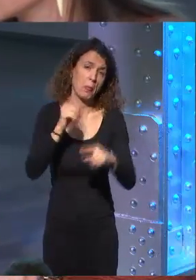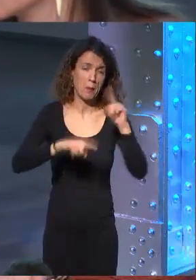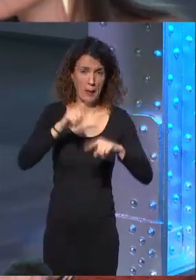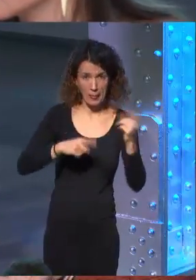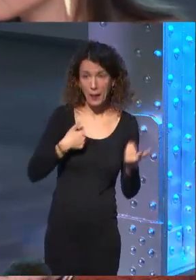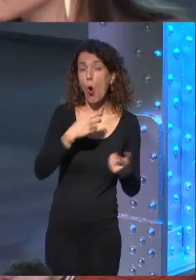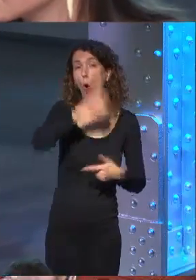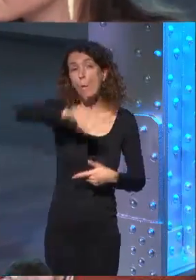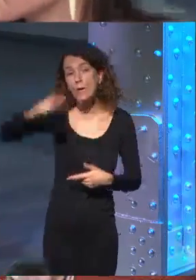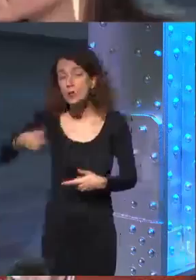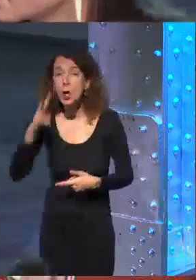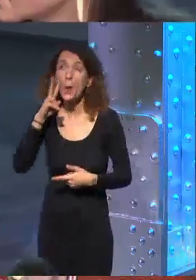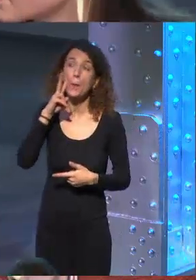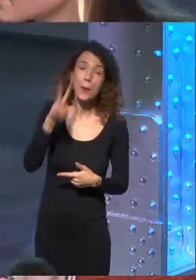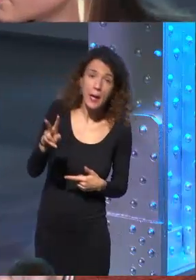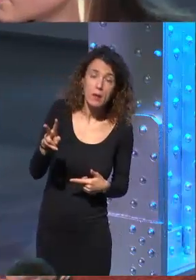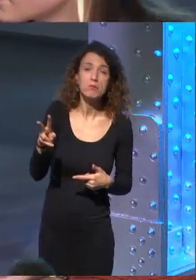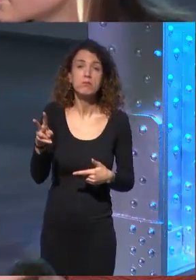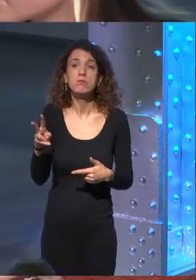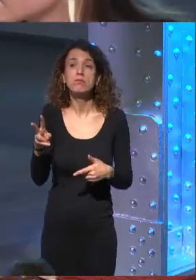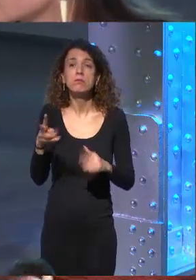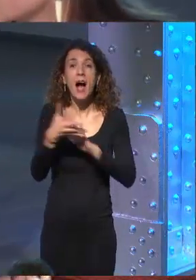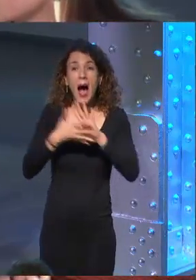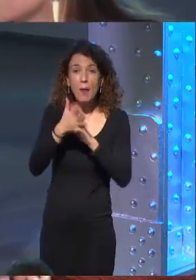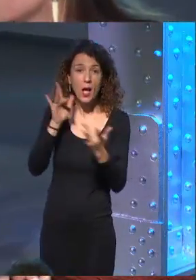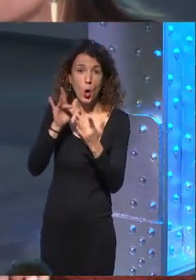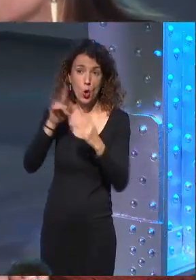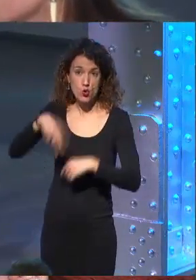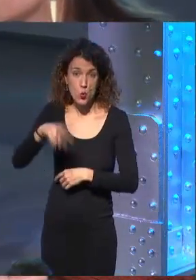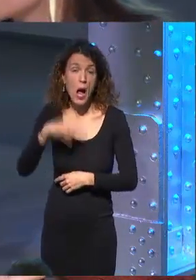physically know more or less 100, 200 are from high school, and the rest